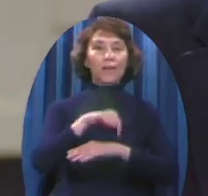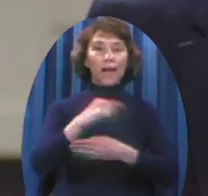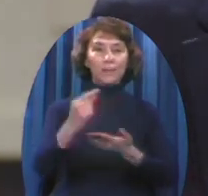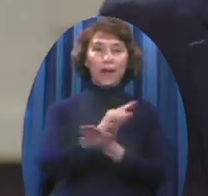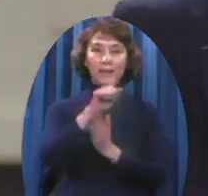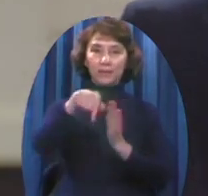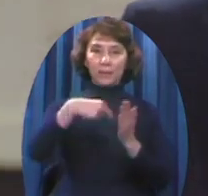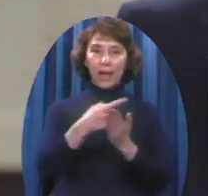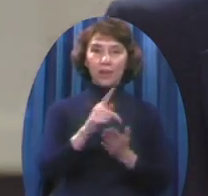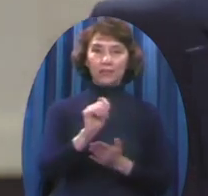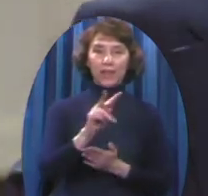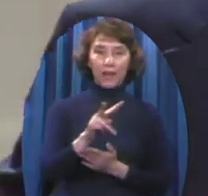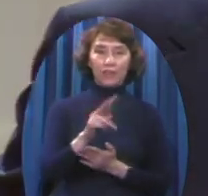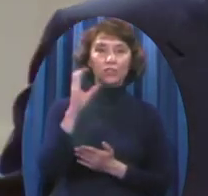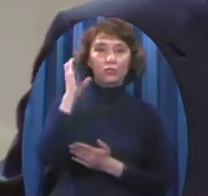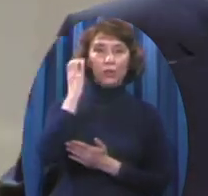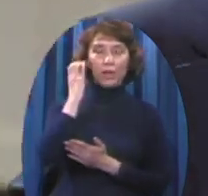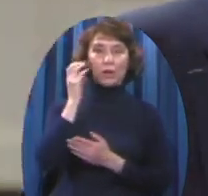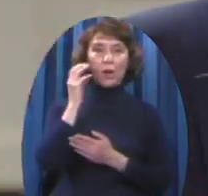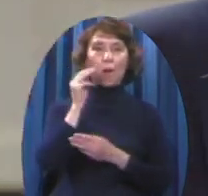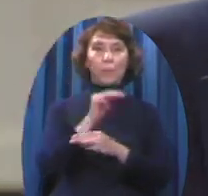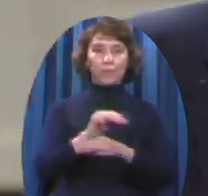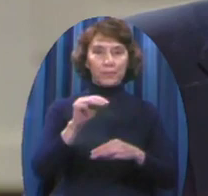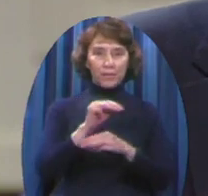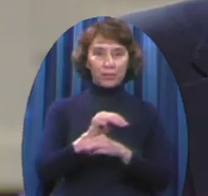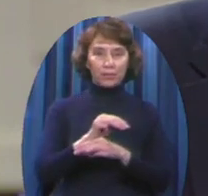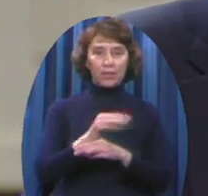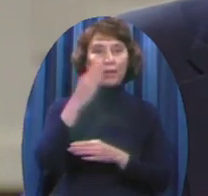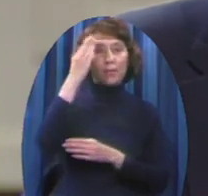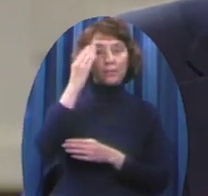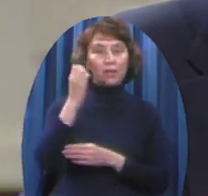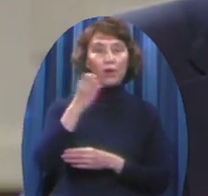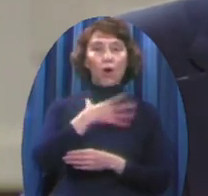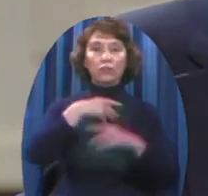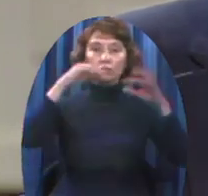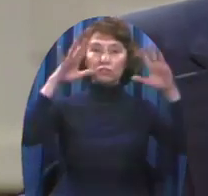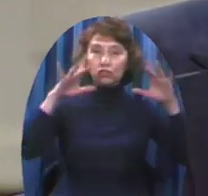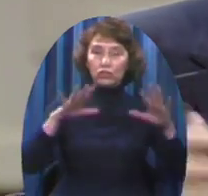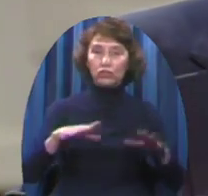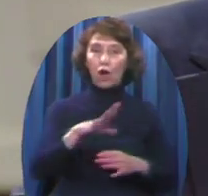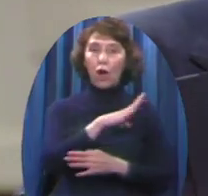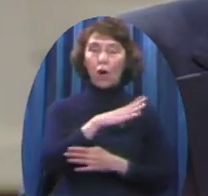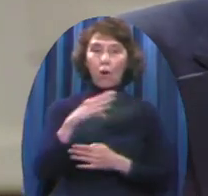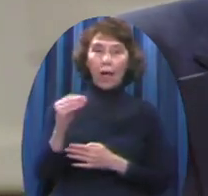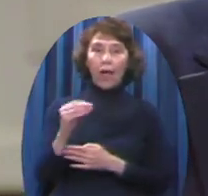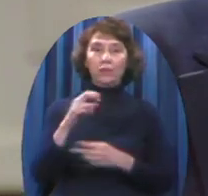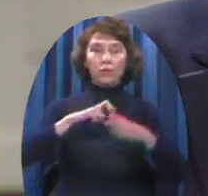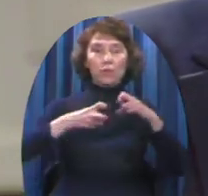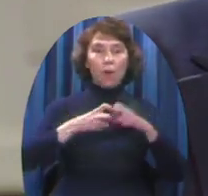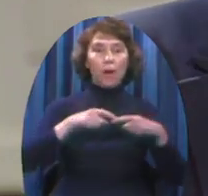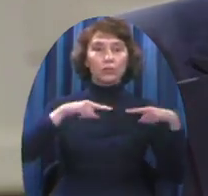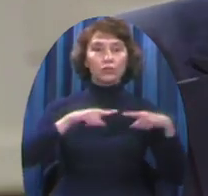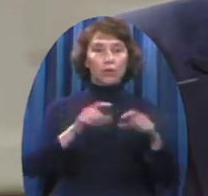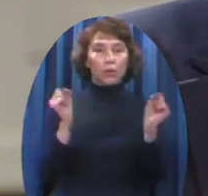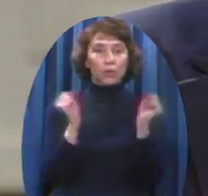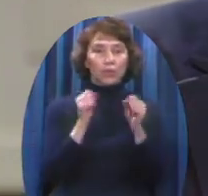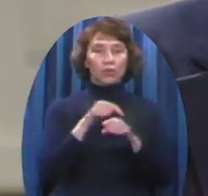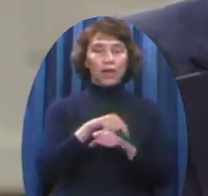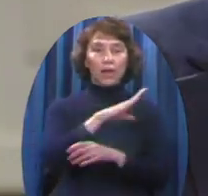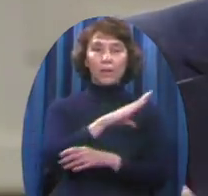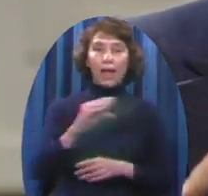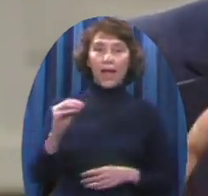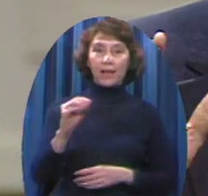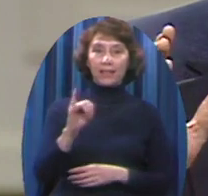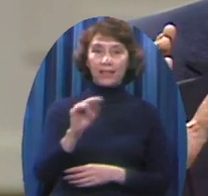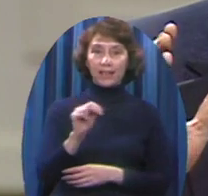We are at this time, because of the heavy snowstorms and the retarded mail flow during the winter and inflation. We're in